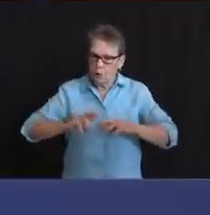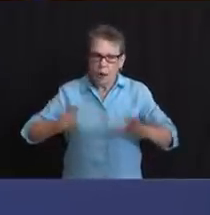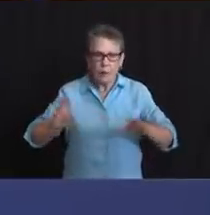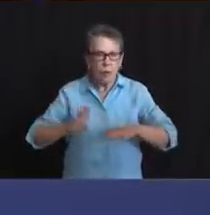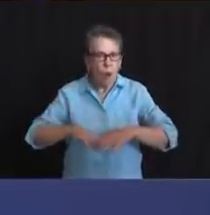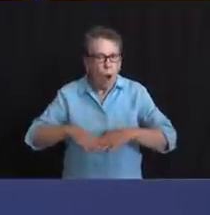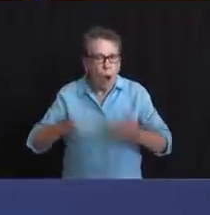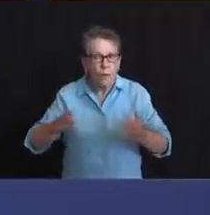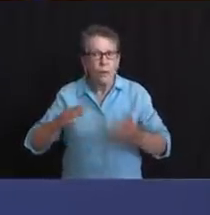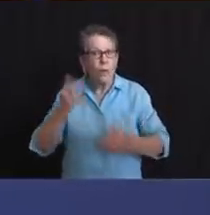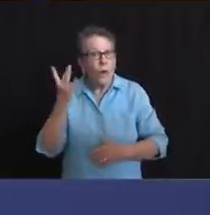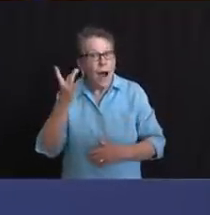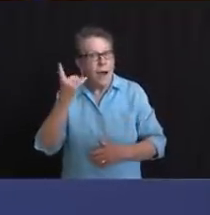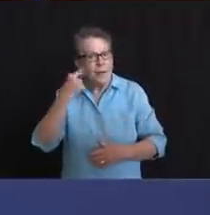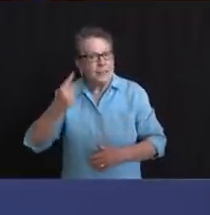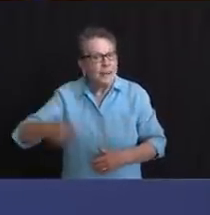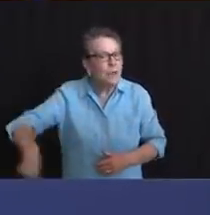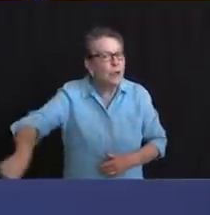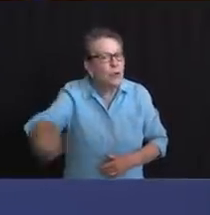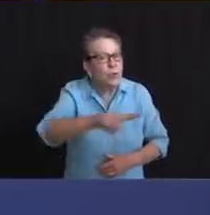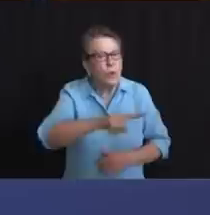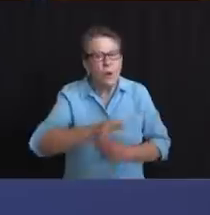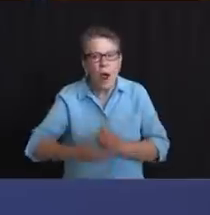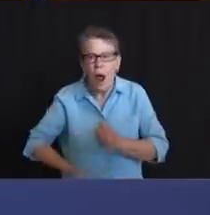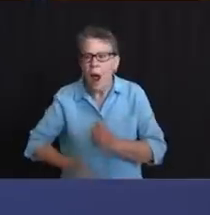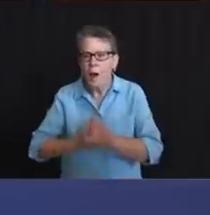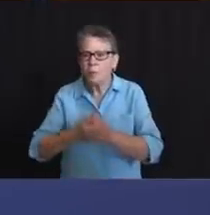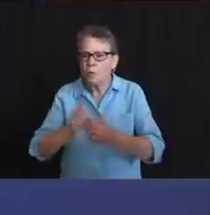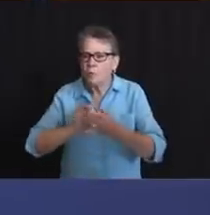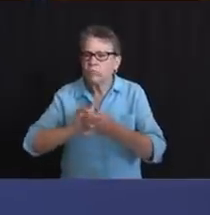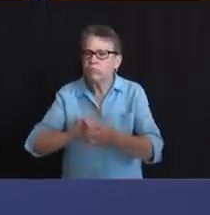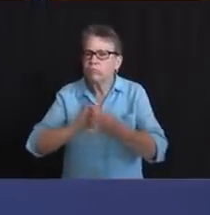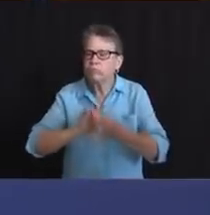you've done that we're able to take these steps.